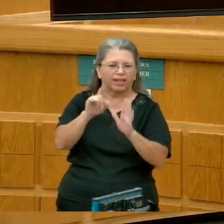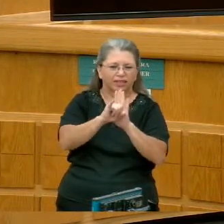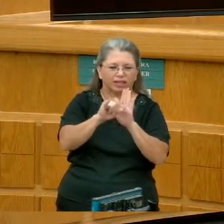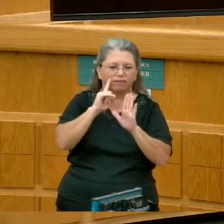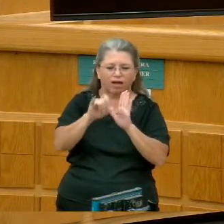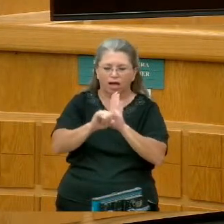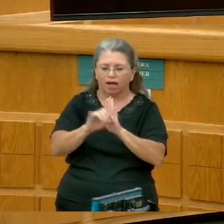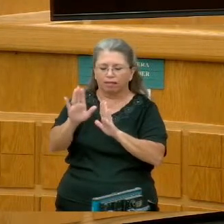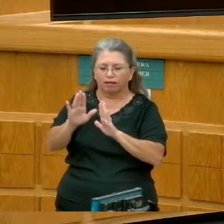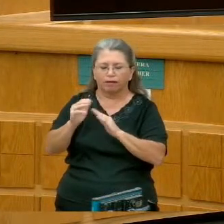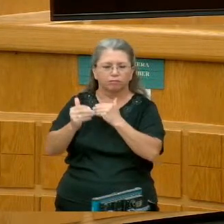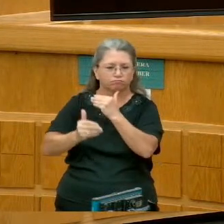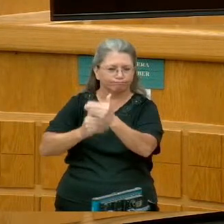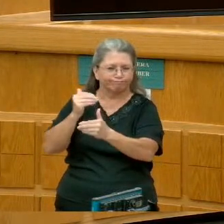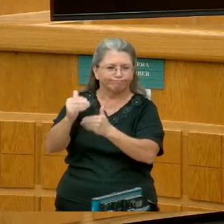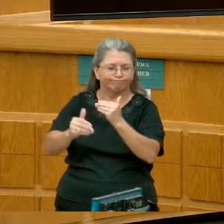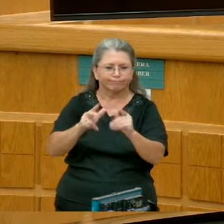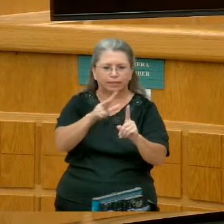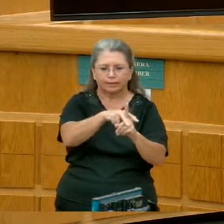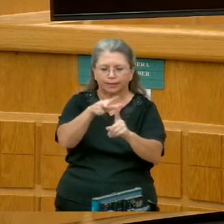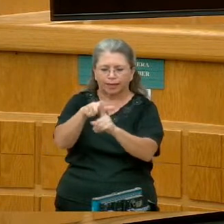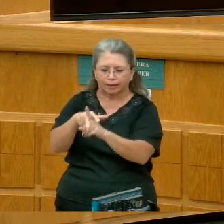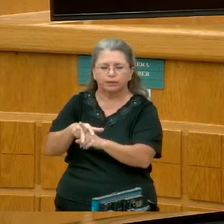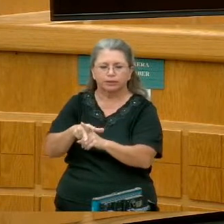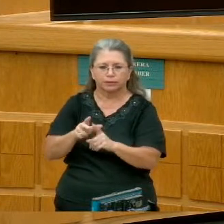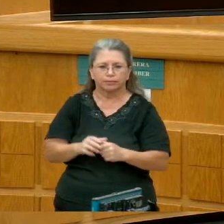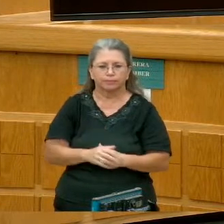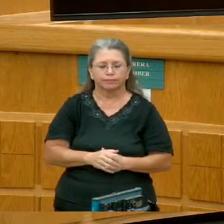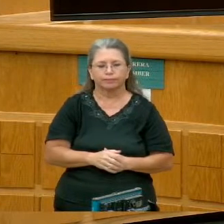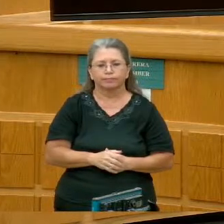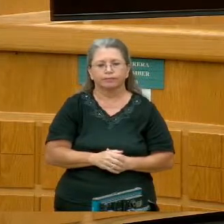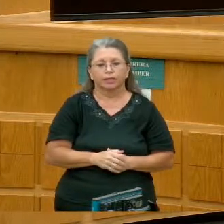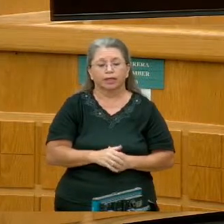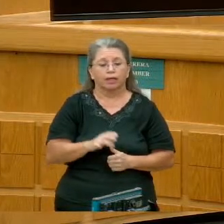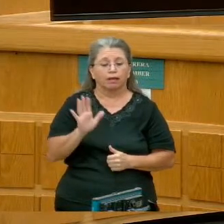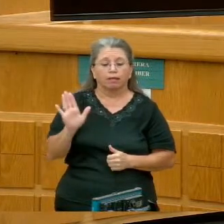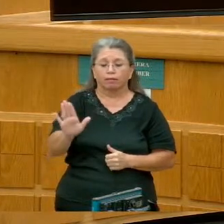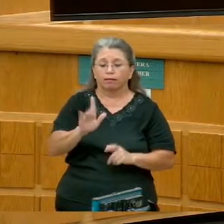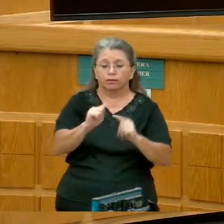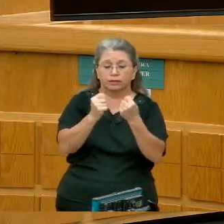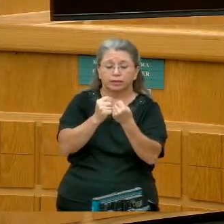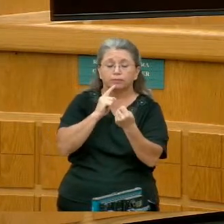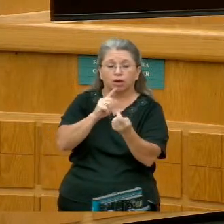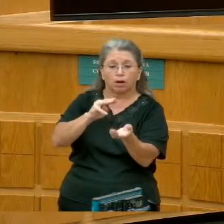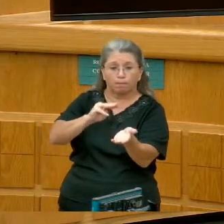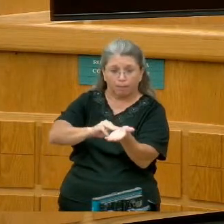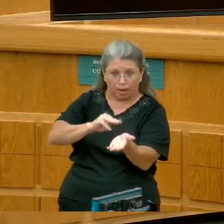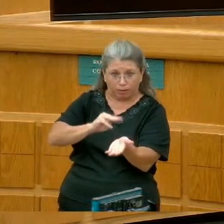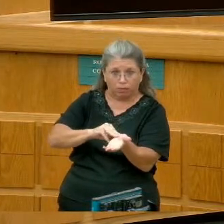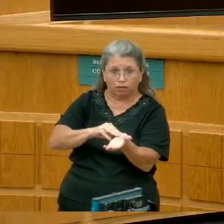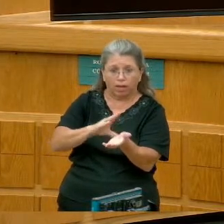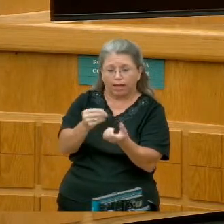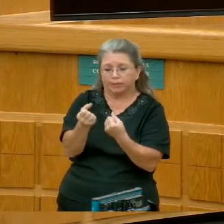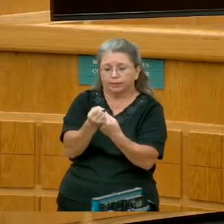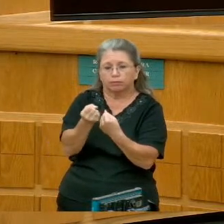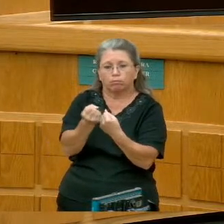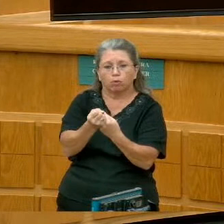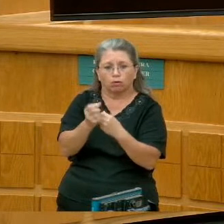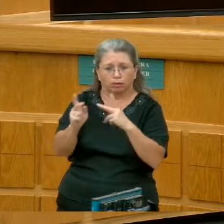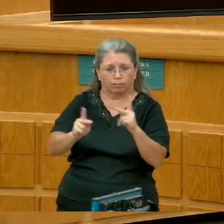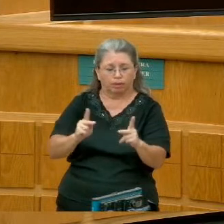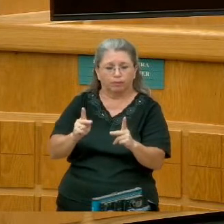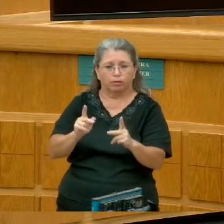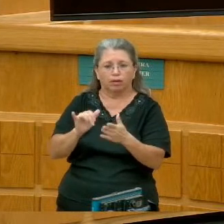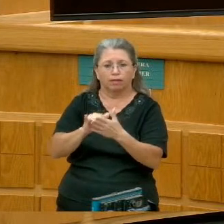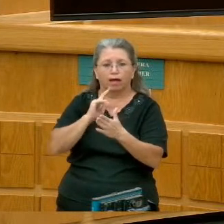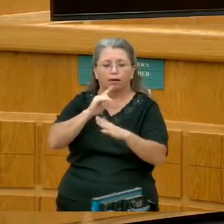assessments and assignments as needed. These teams are medical and support professionals which are being